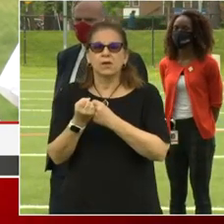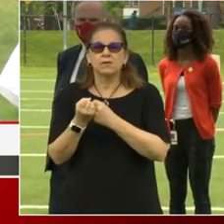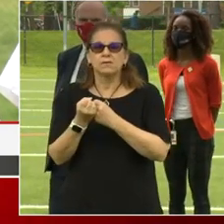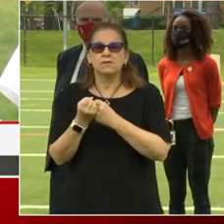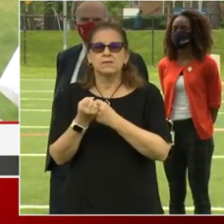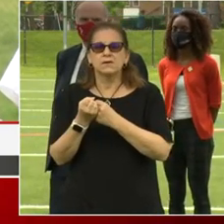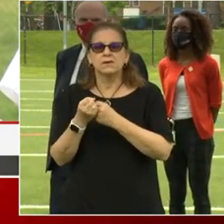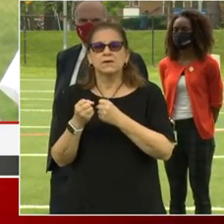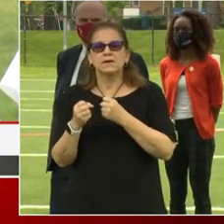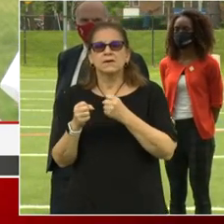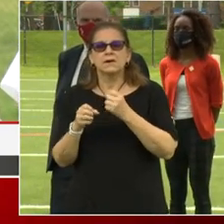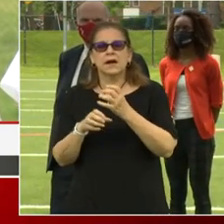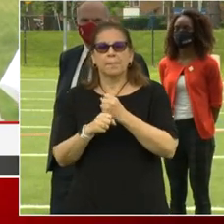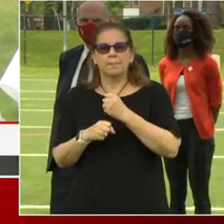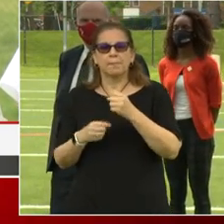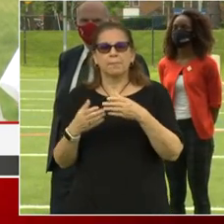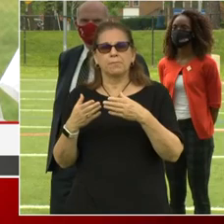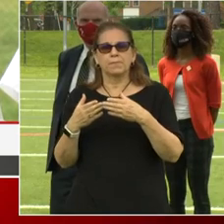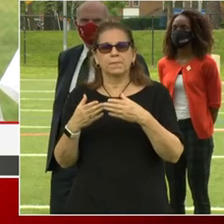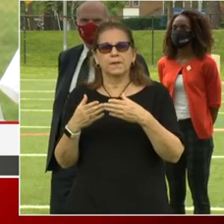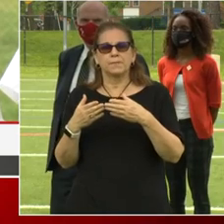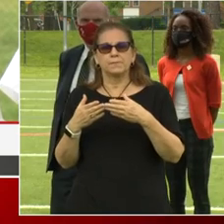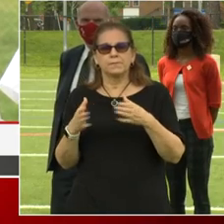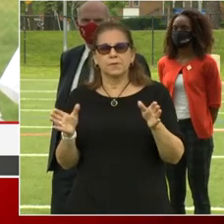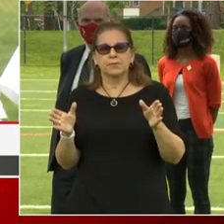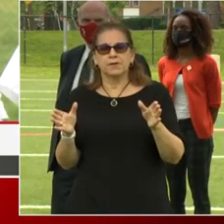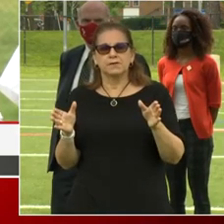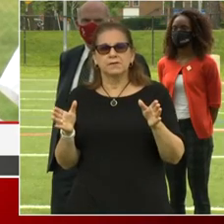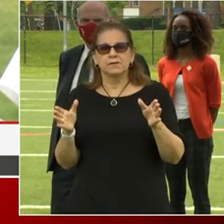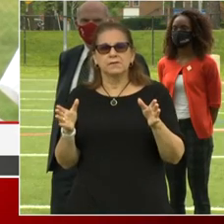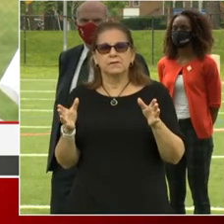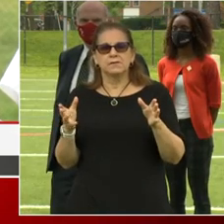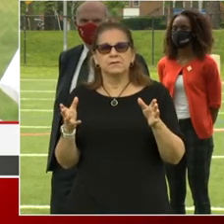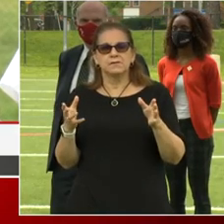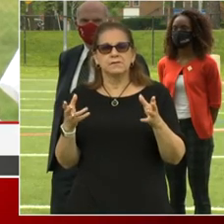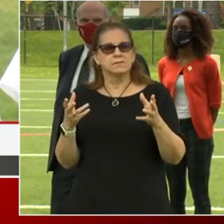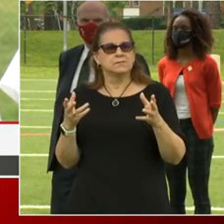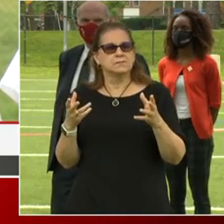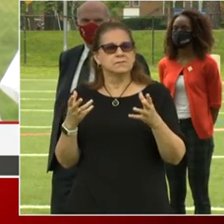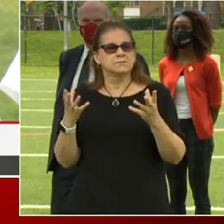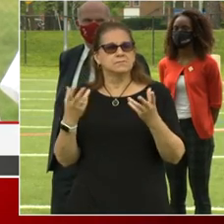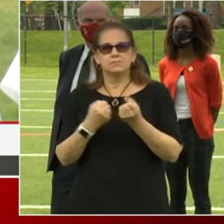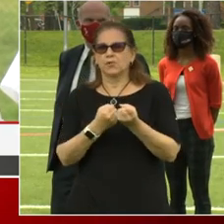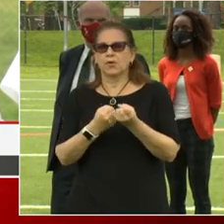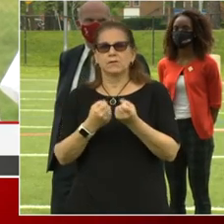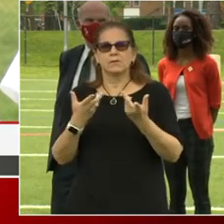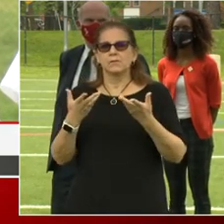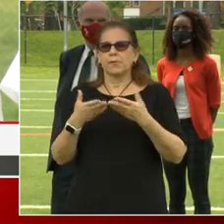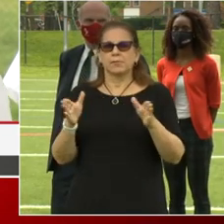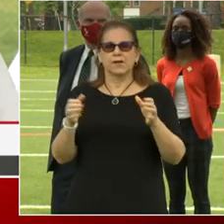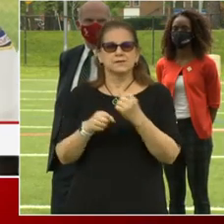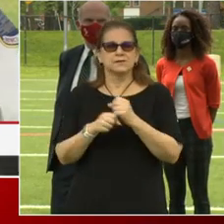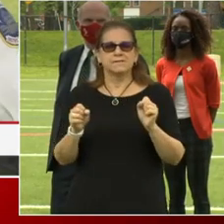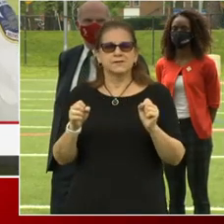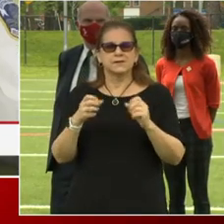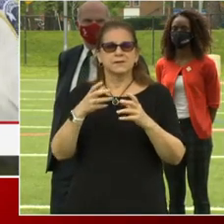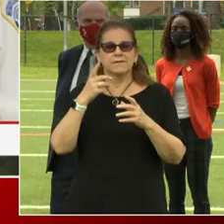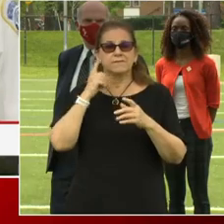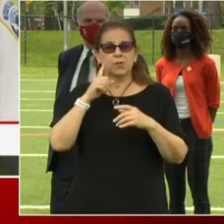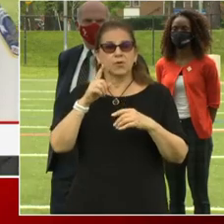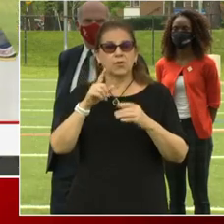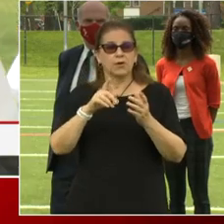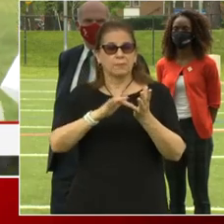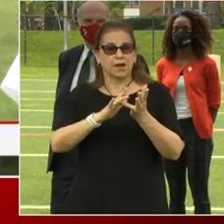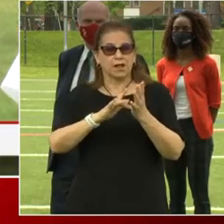the public, give the public a chance to live without the threat of being shot. The medical building is being threatened.